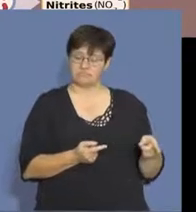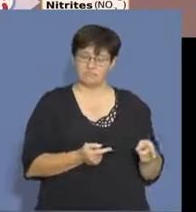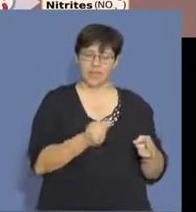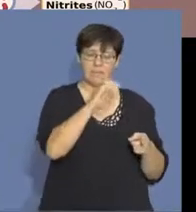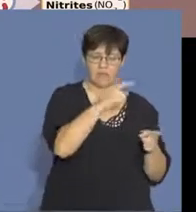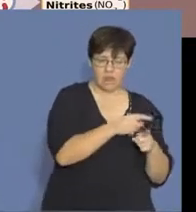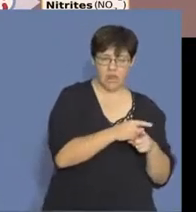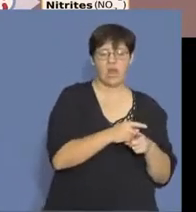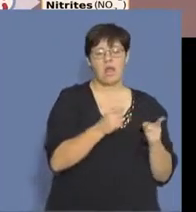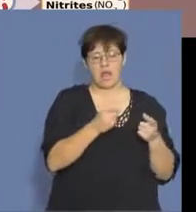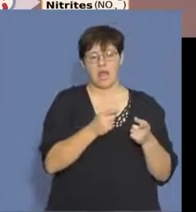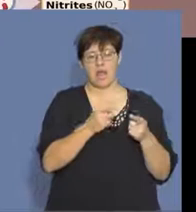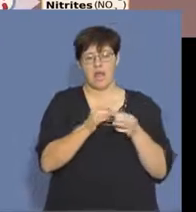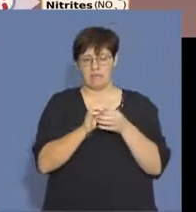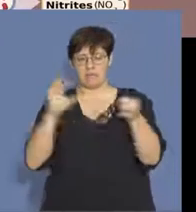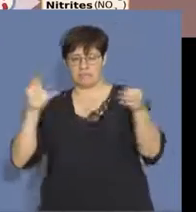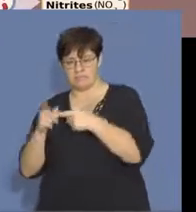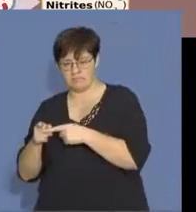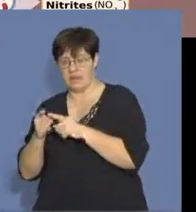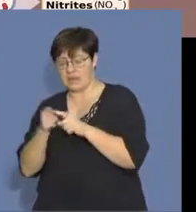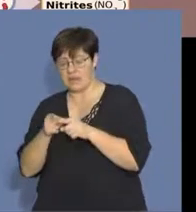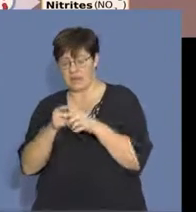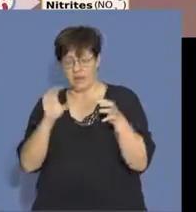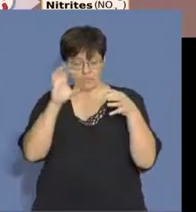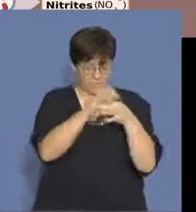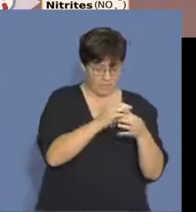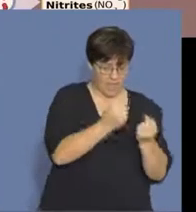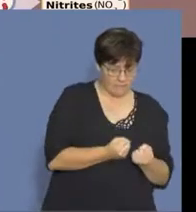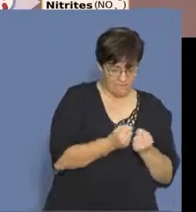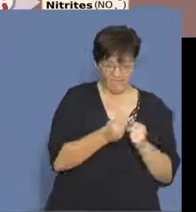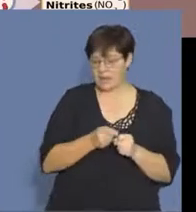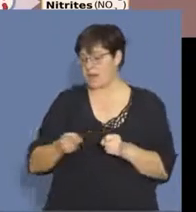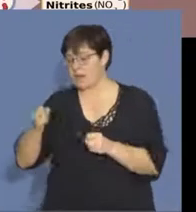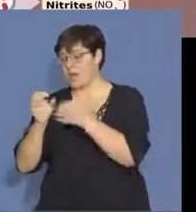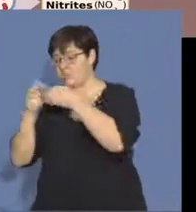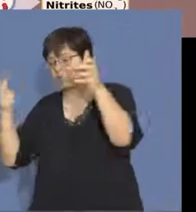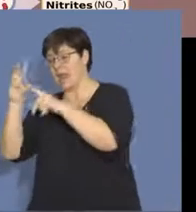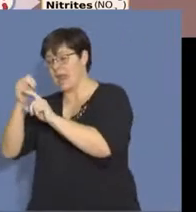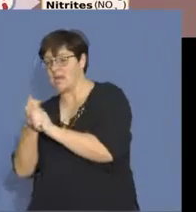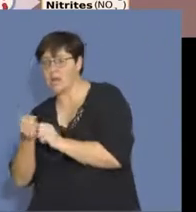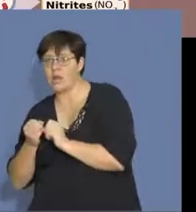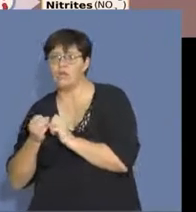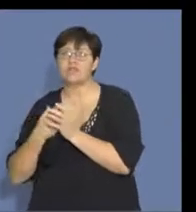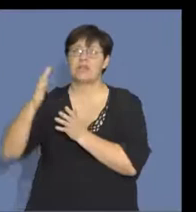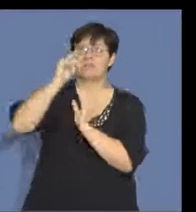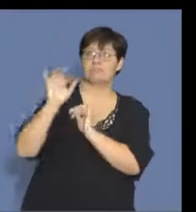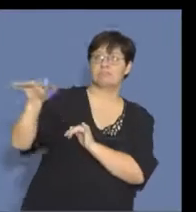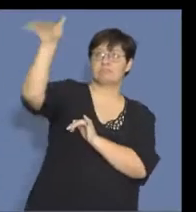and your denitrifying bacteria, which again assist in releasing the atmospheric nitrogen into the